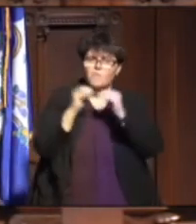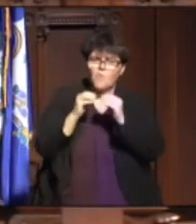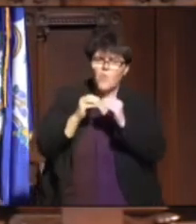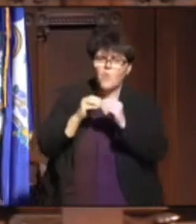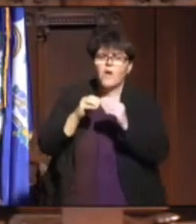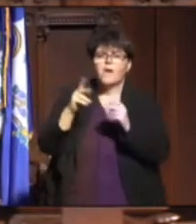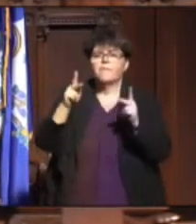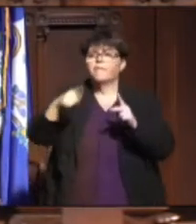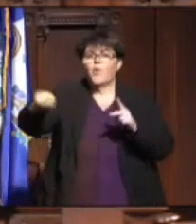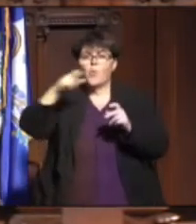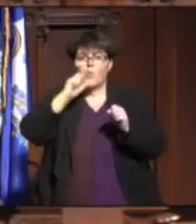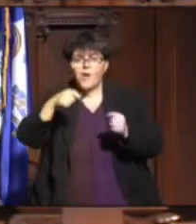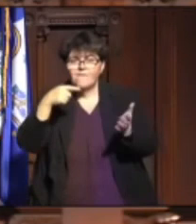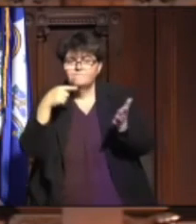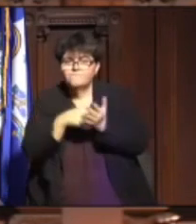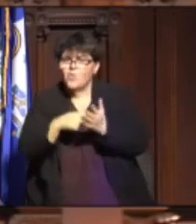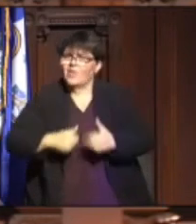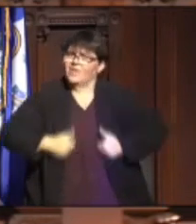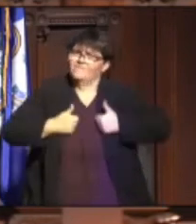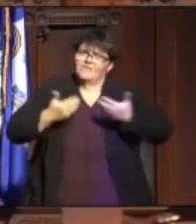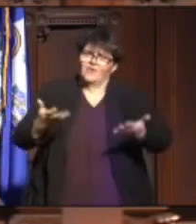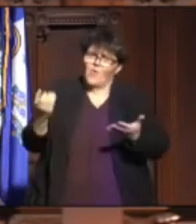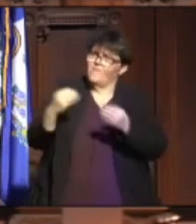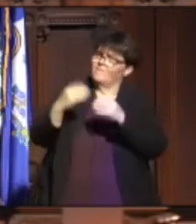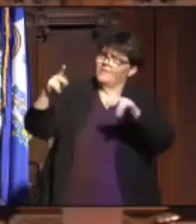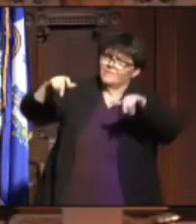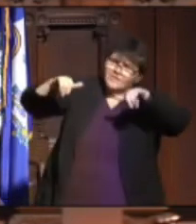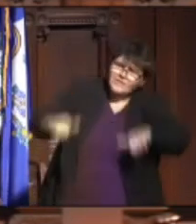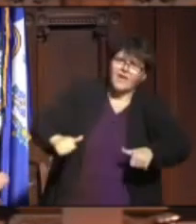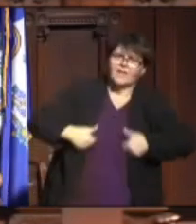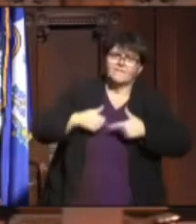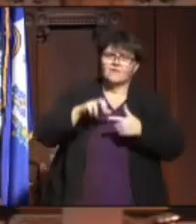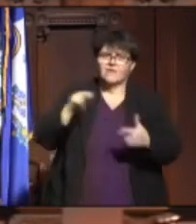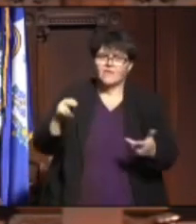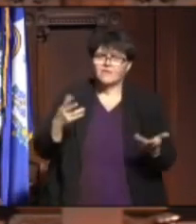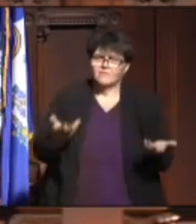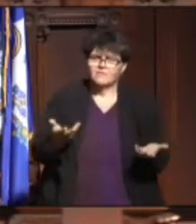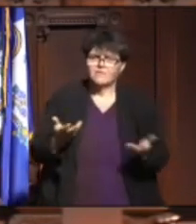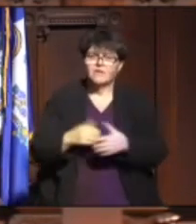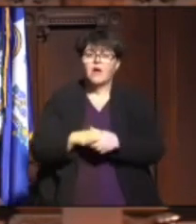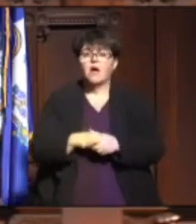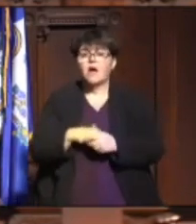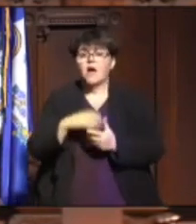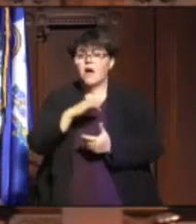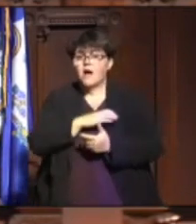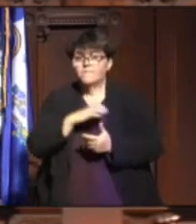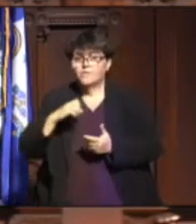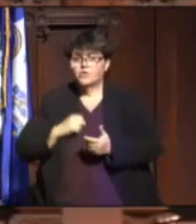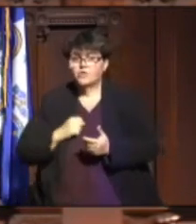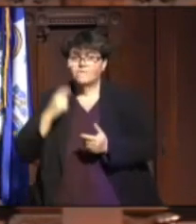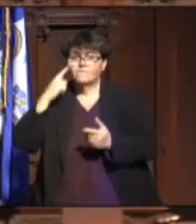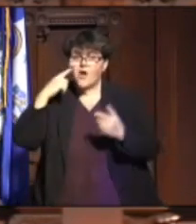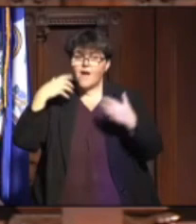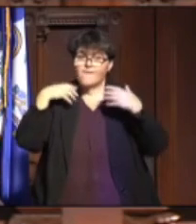Deirdre Gifford is leading our healthcare cabinet as we try and tame the high cost of healthcare, which